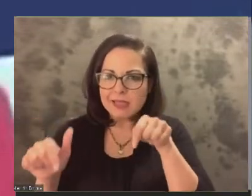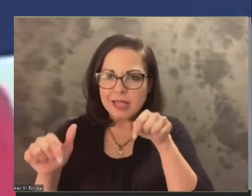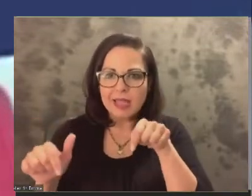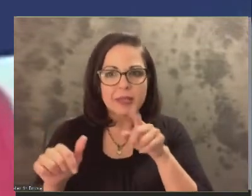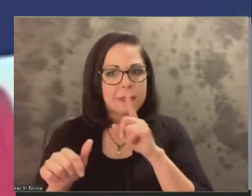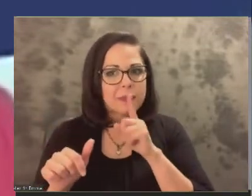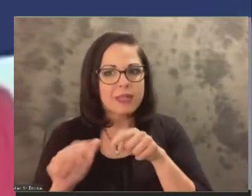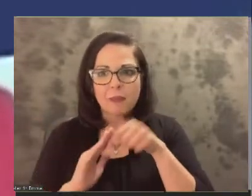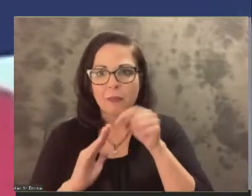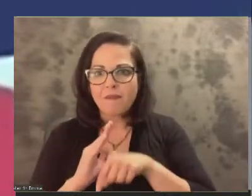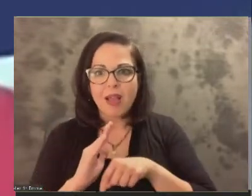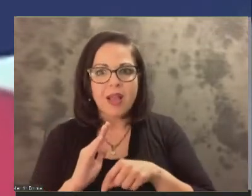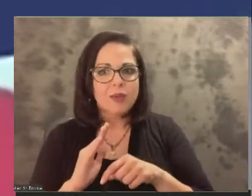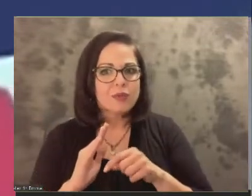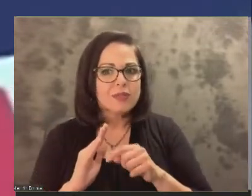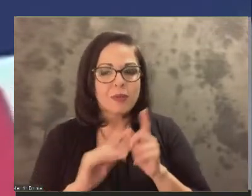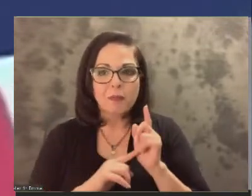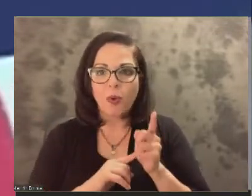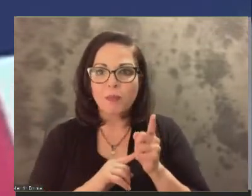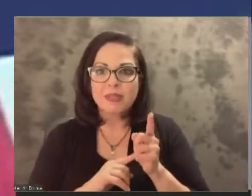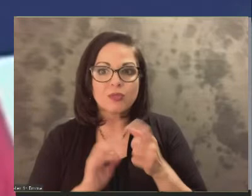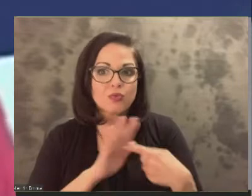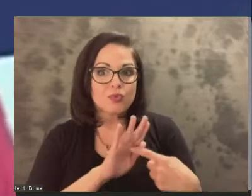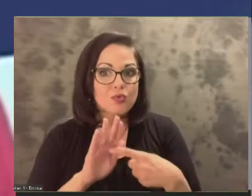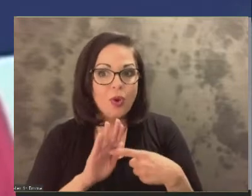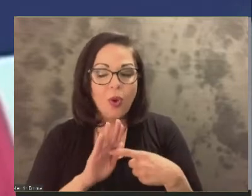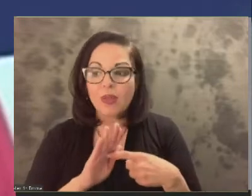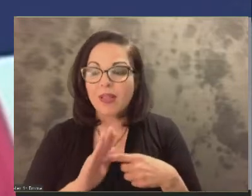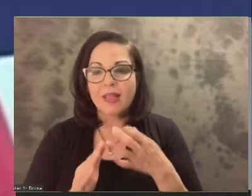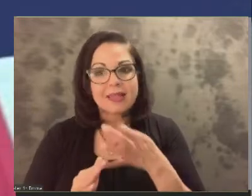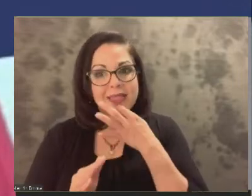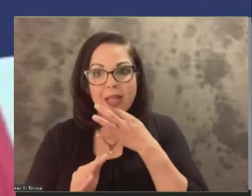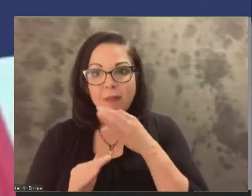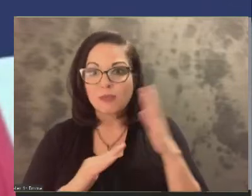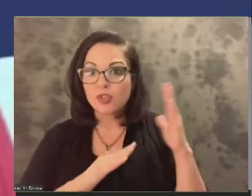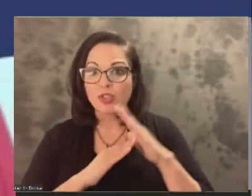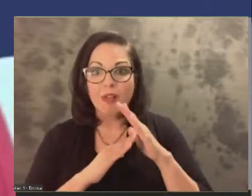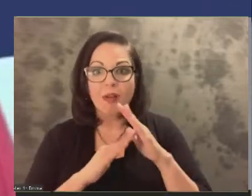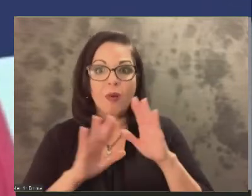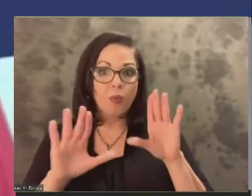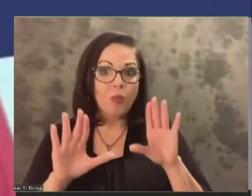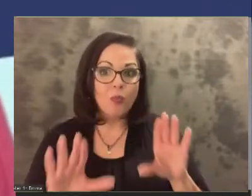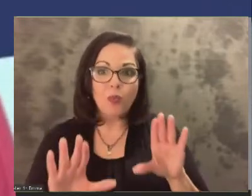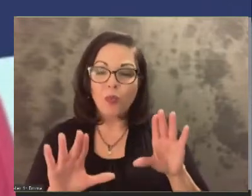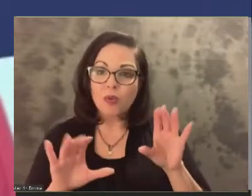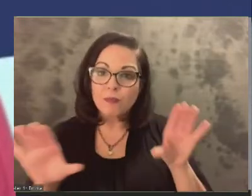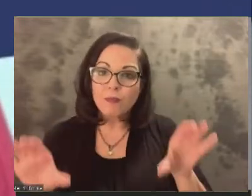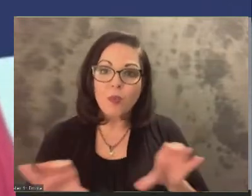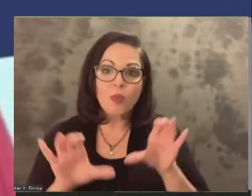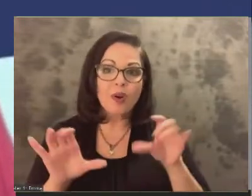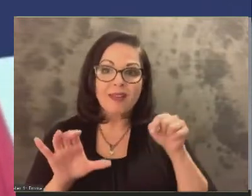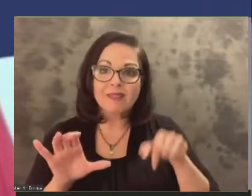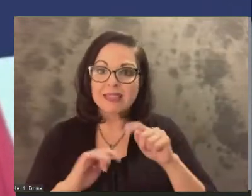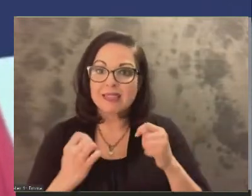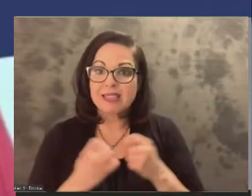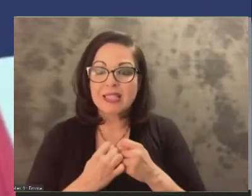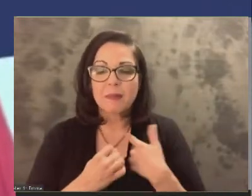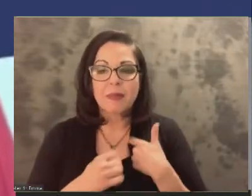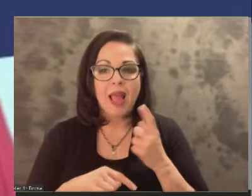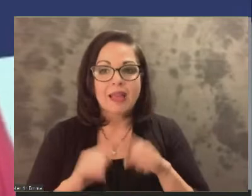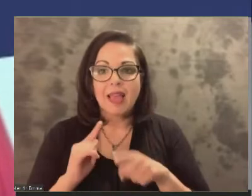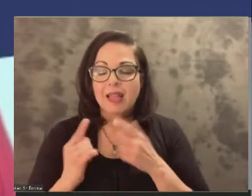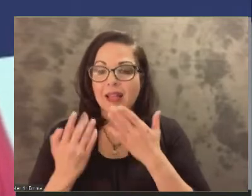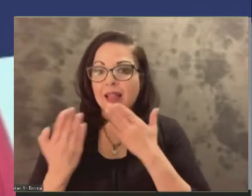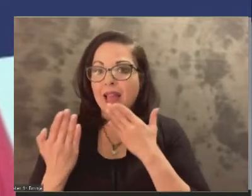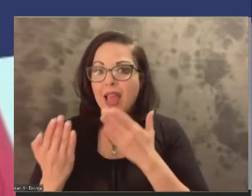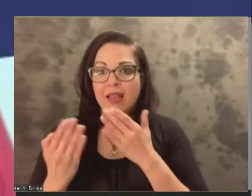profound moment. Showing the exceptional work of the team. I cannot thank every